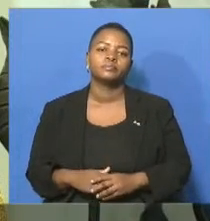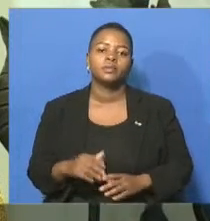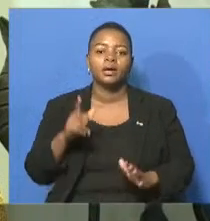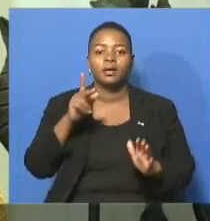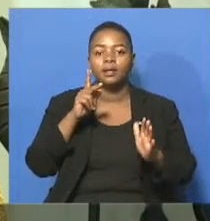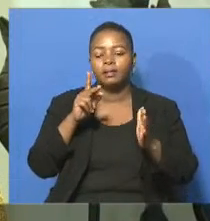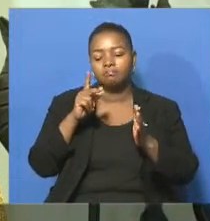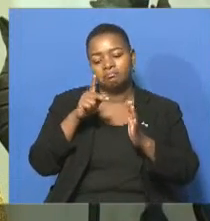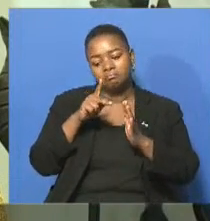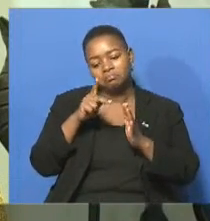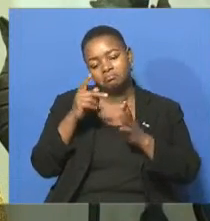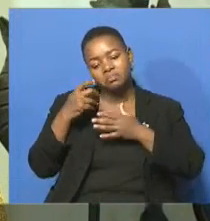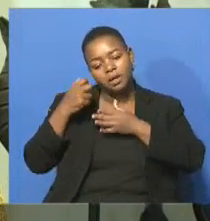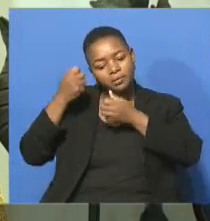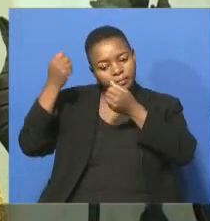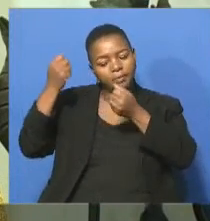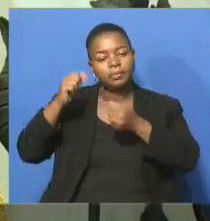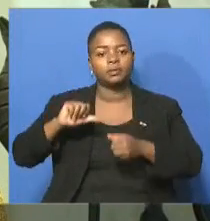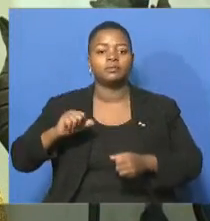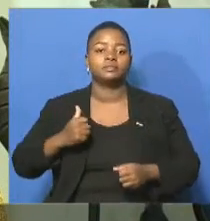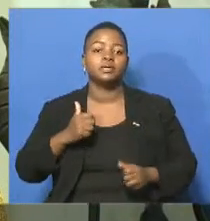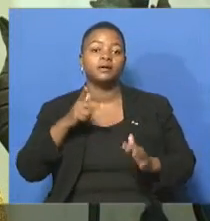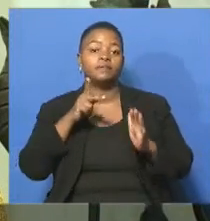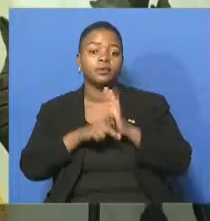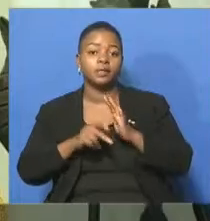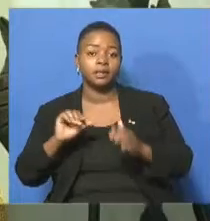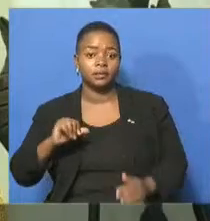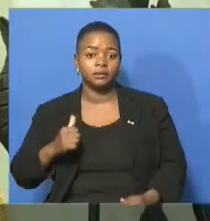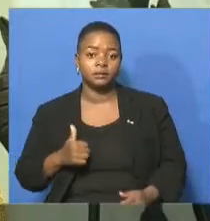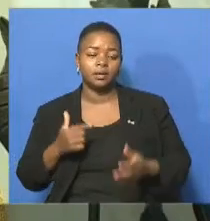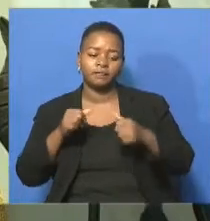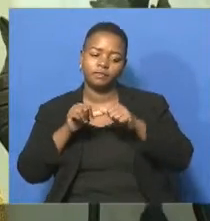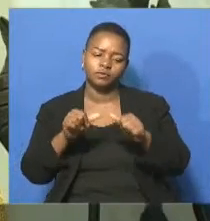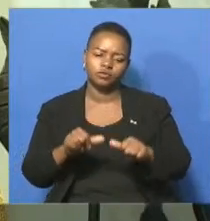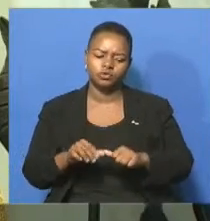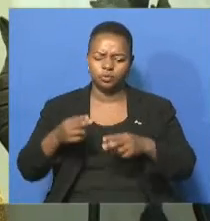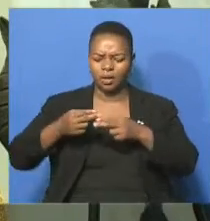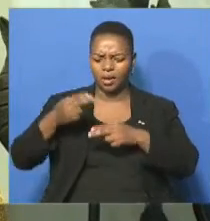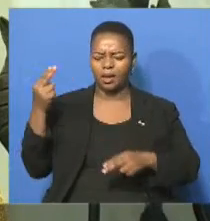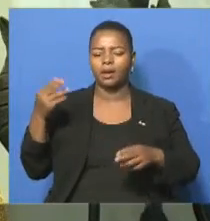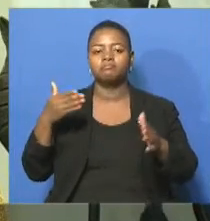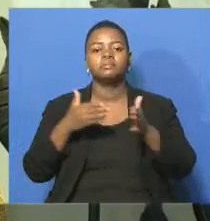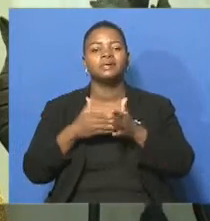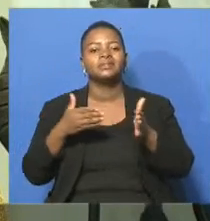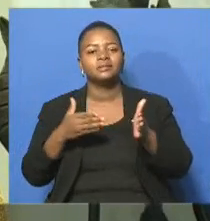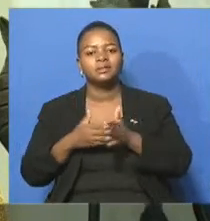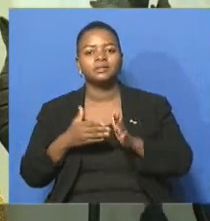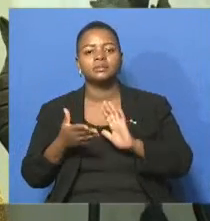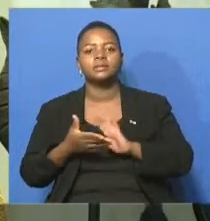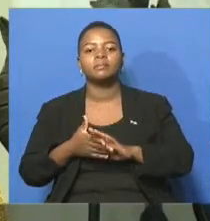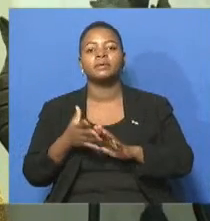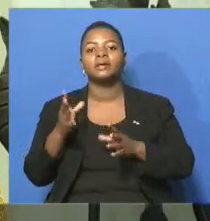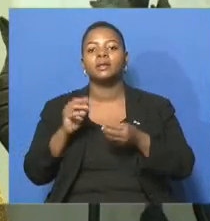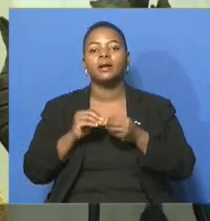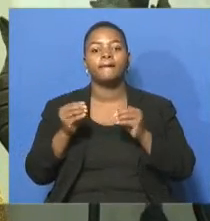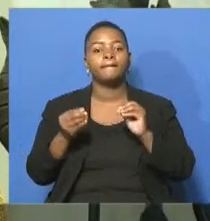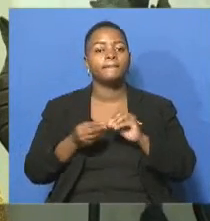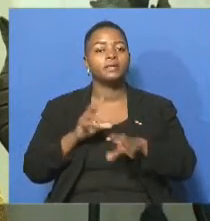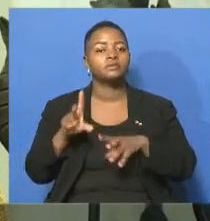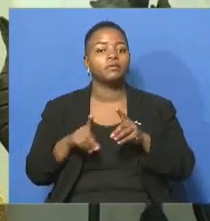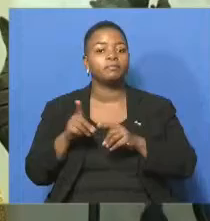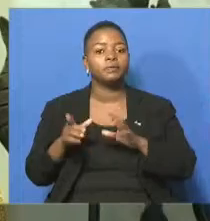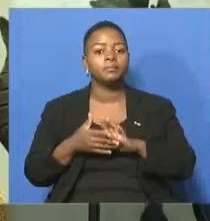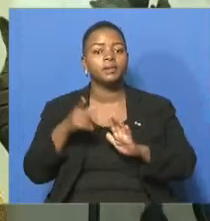well were also very worrisome, staggering statistics there, alarming and very disturbing cases of suicide, and of course the possible